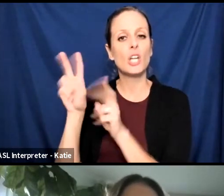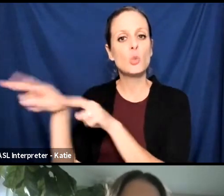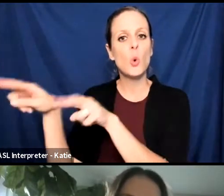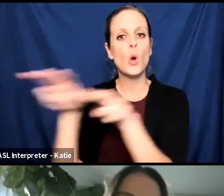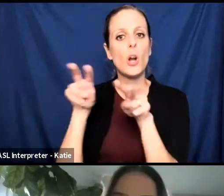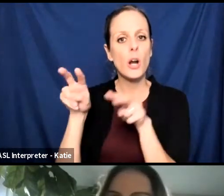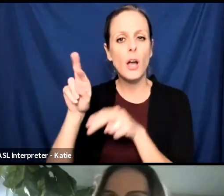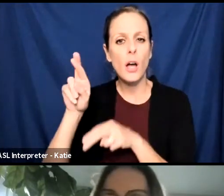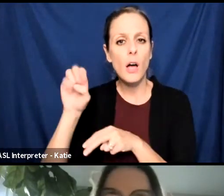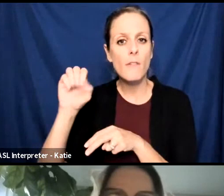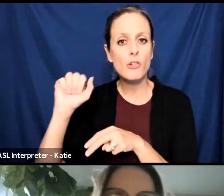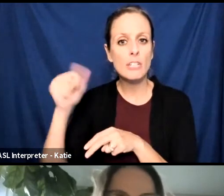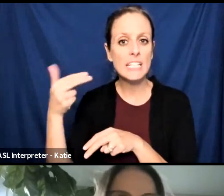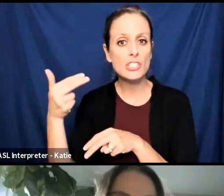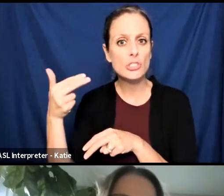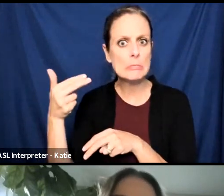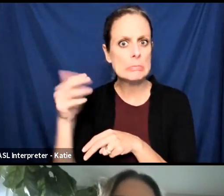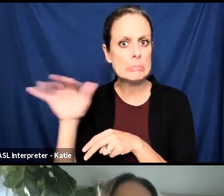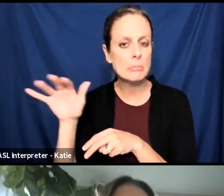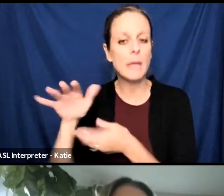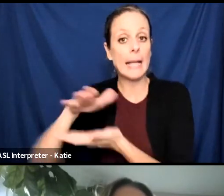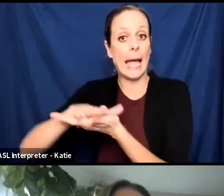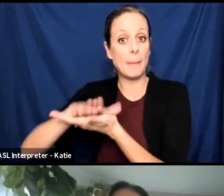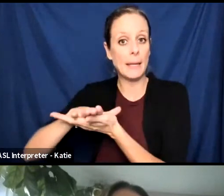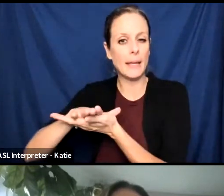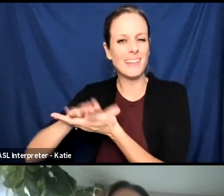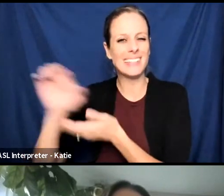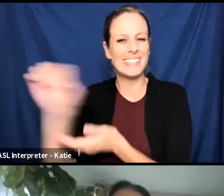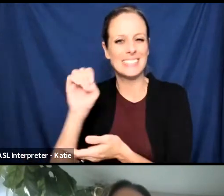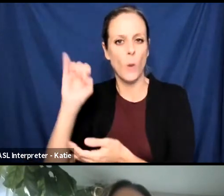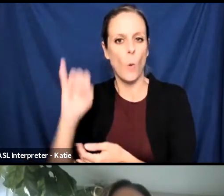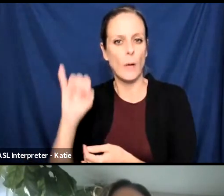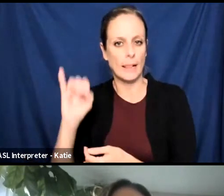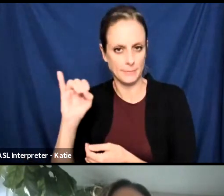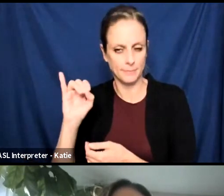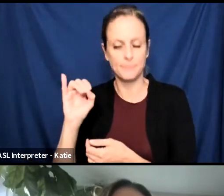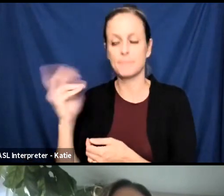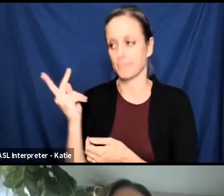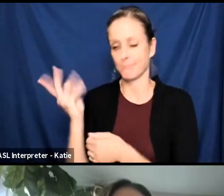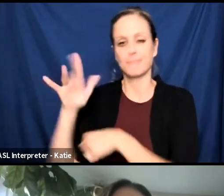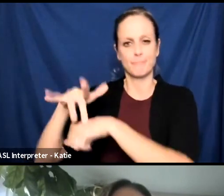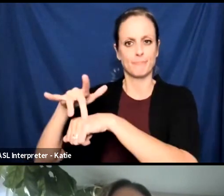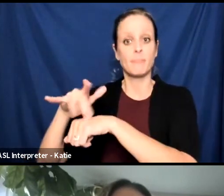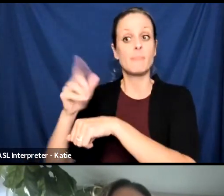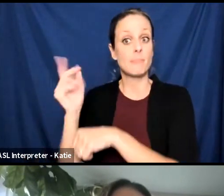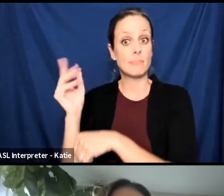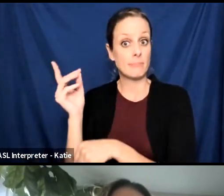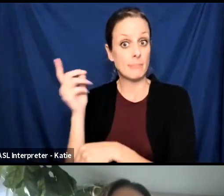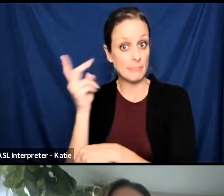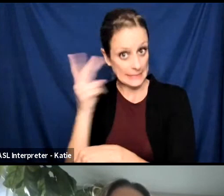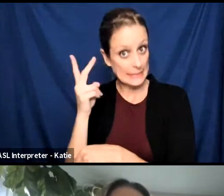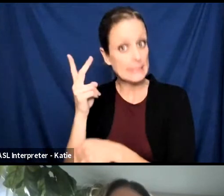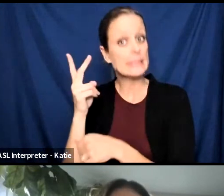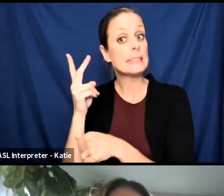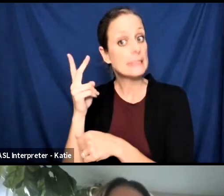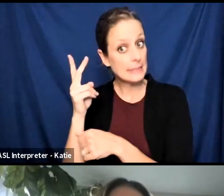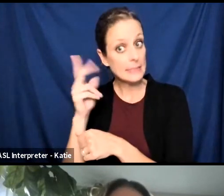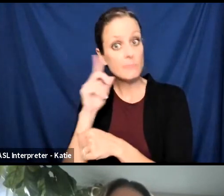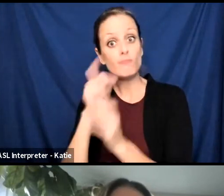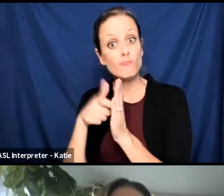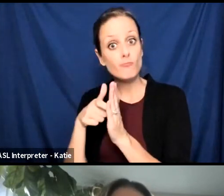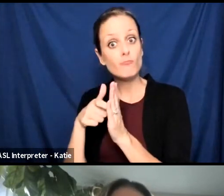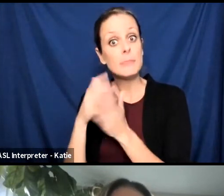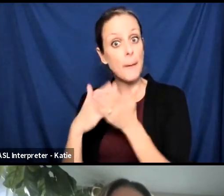in East Oakland, and in that visit, I did see some positive